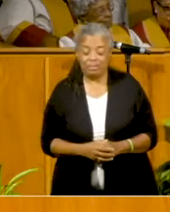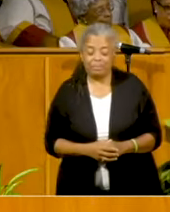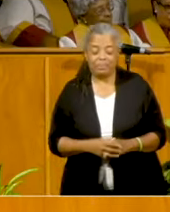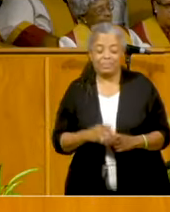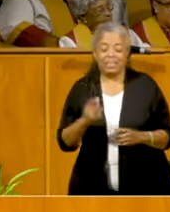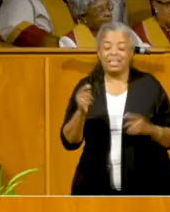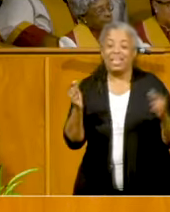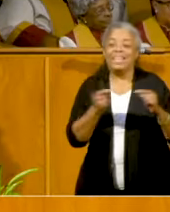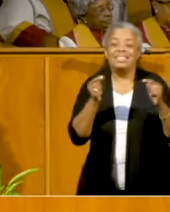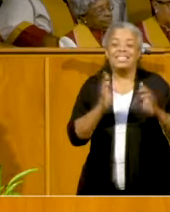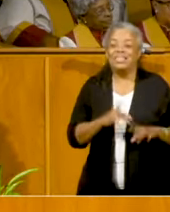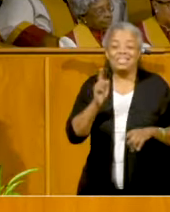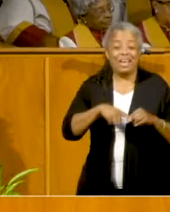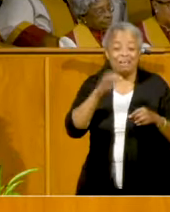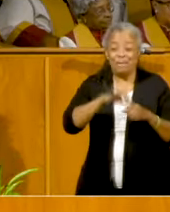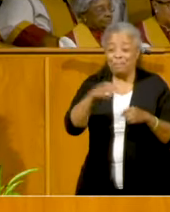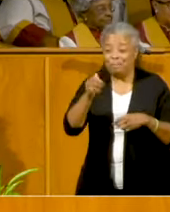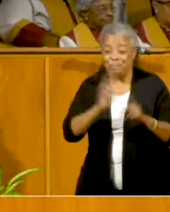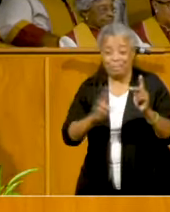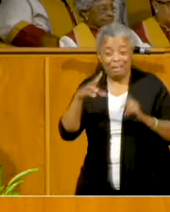Sinners can't vote other sinners out.